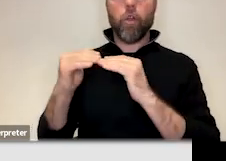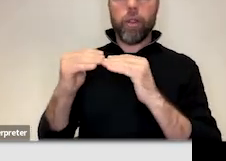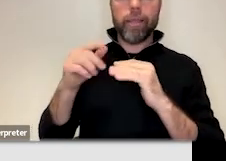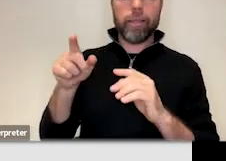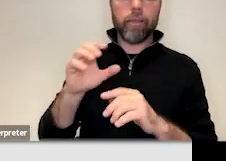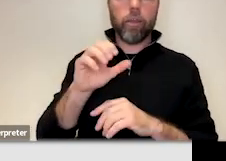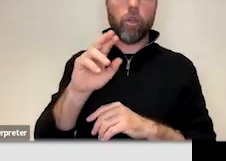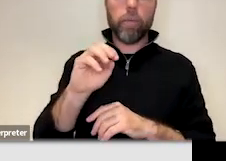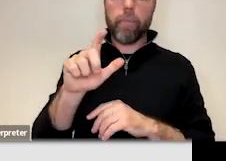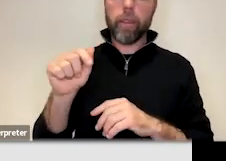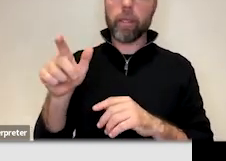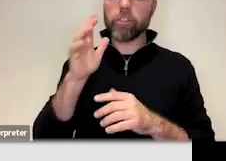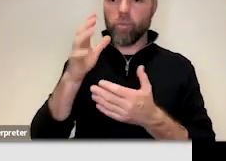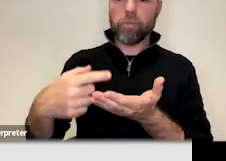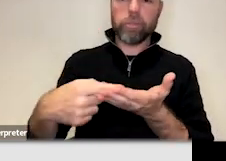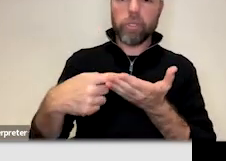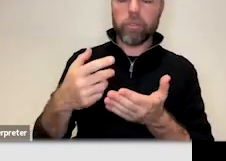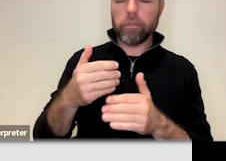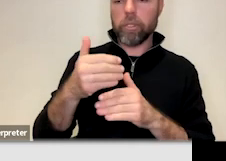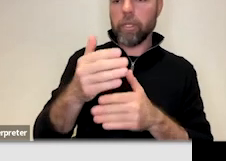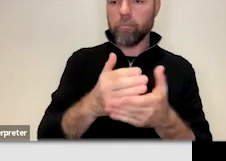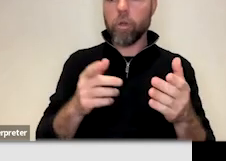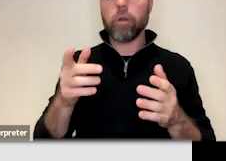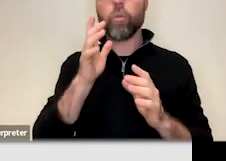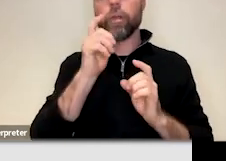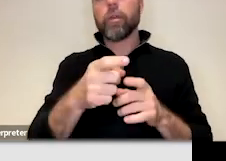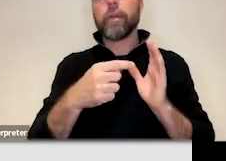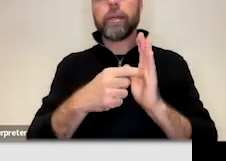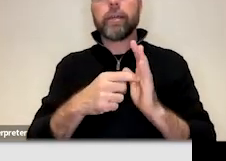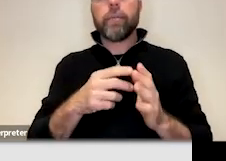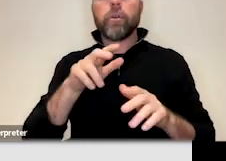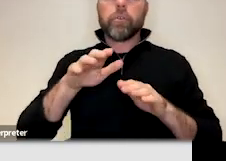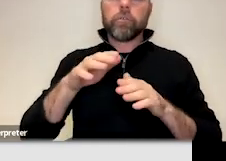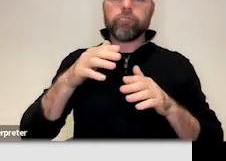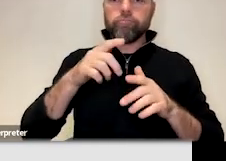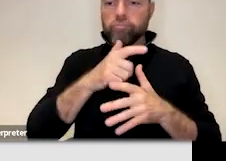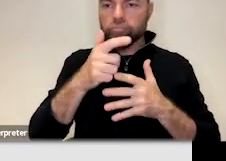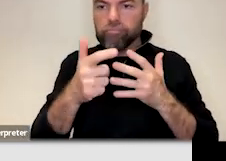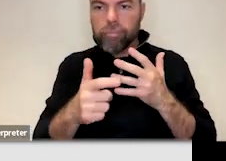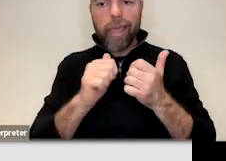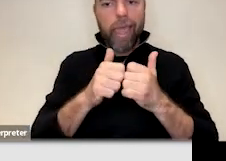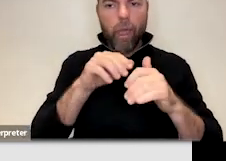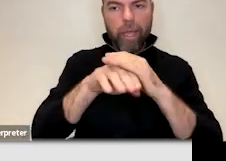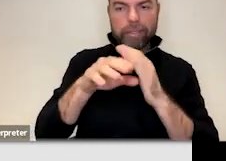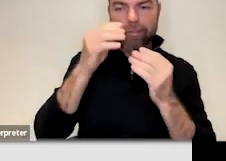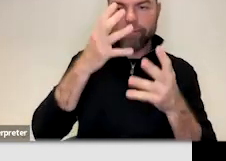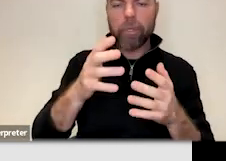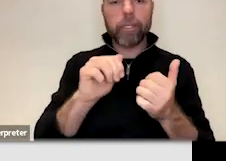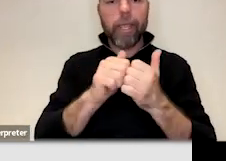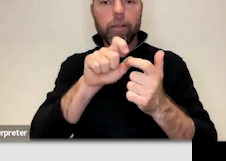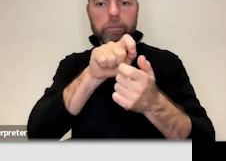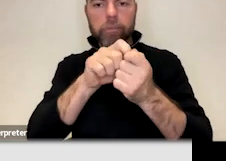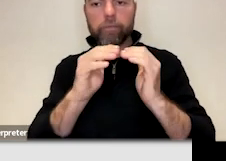will discuss in the next section, she'll give a lot of examples walking through how you access that information and look at how a specific